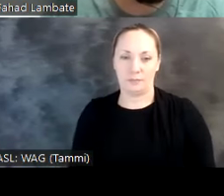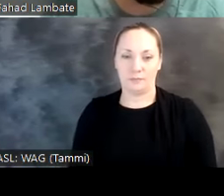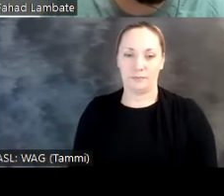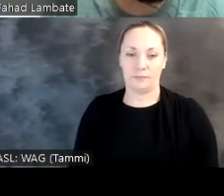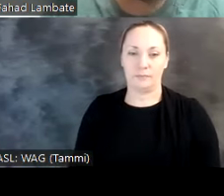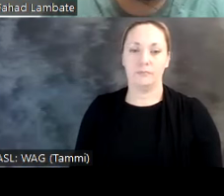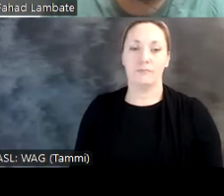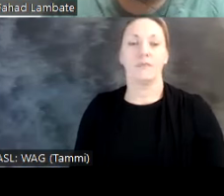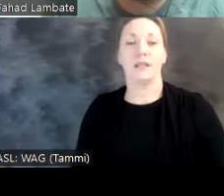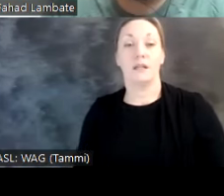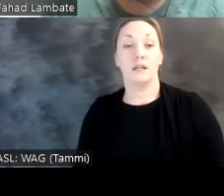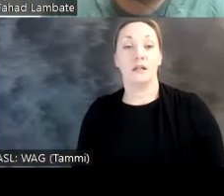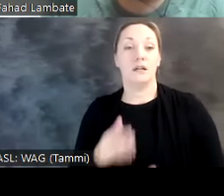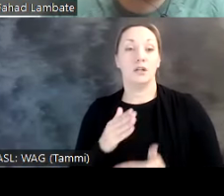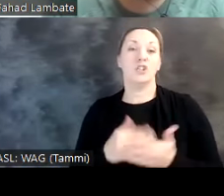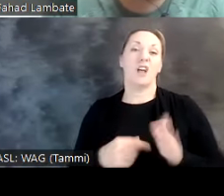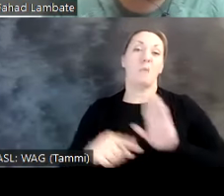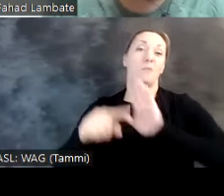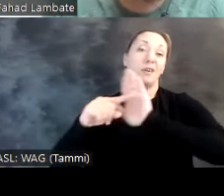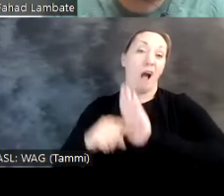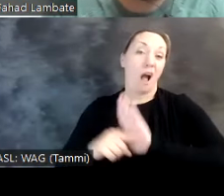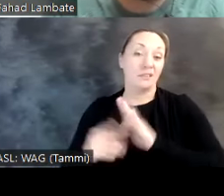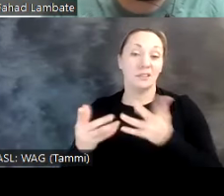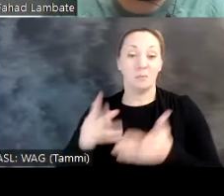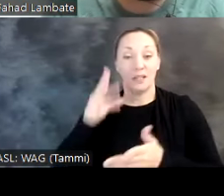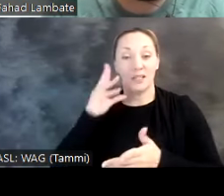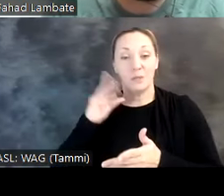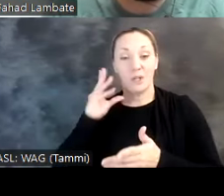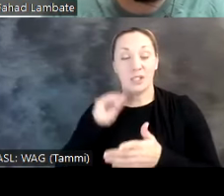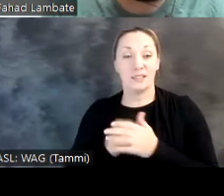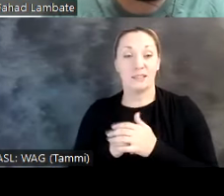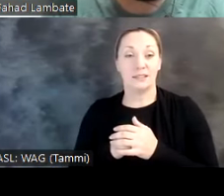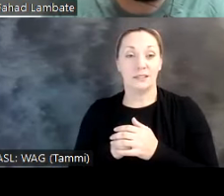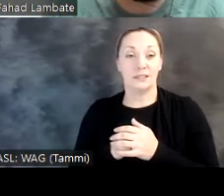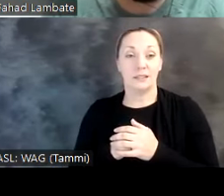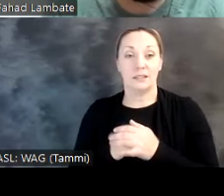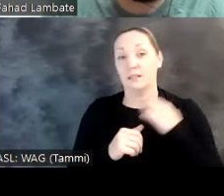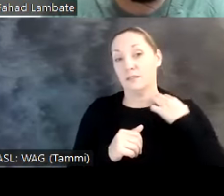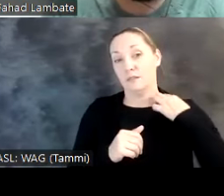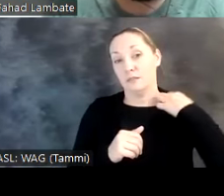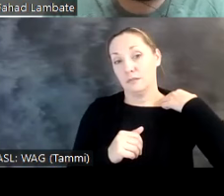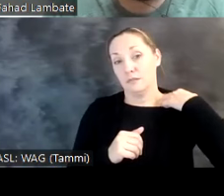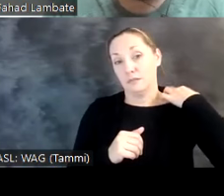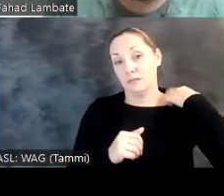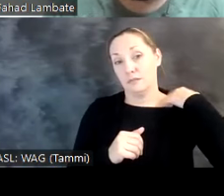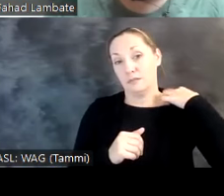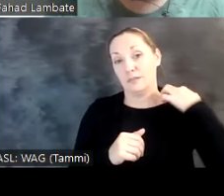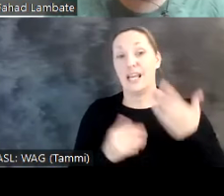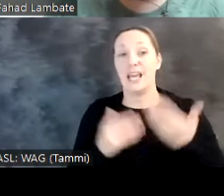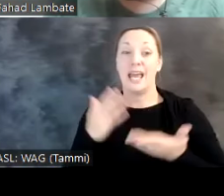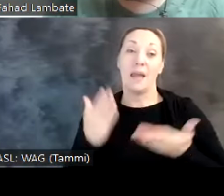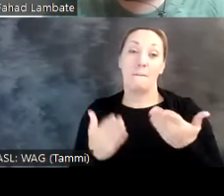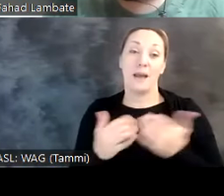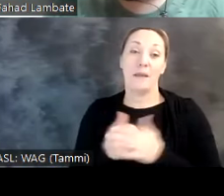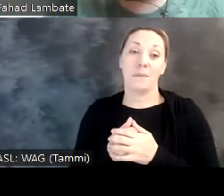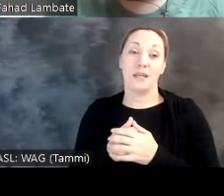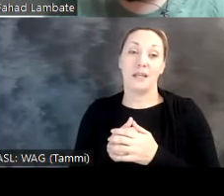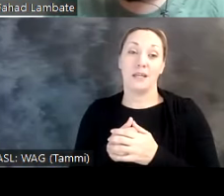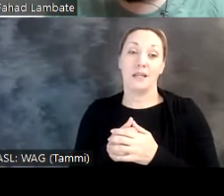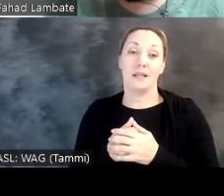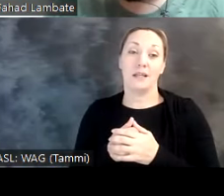Certain cons that we might come across while using custom focus styling would be, it might be inconsistent